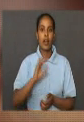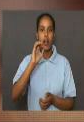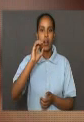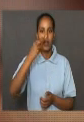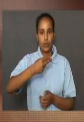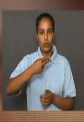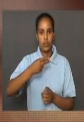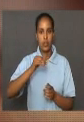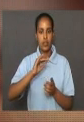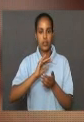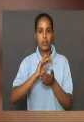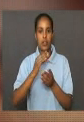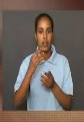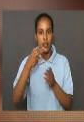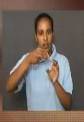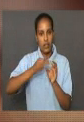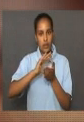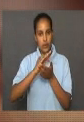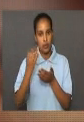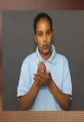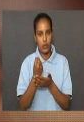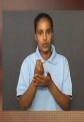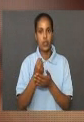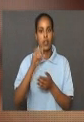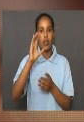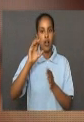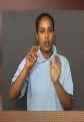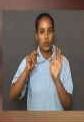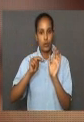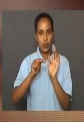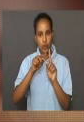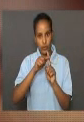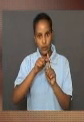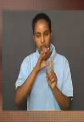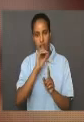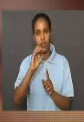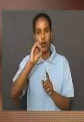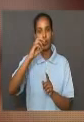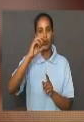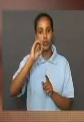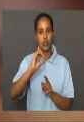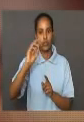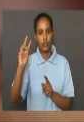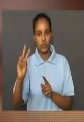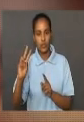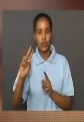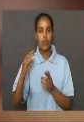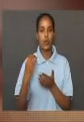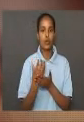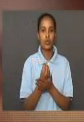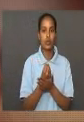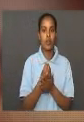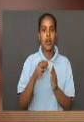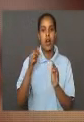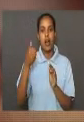Hydrogen gas is being produced at the cathode, and oxygen gas is being produced